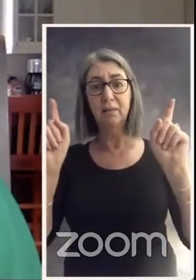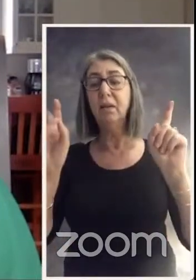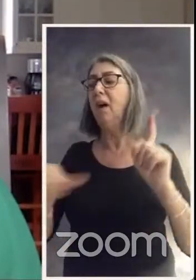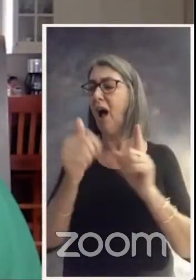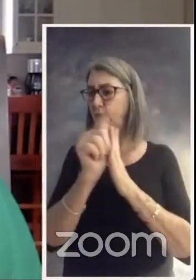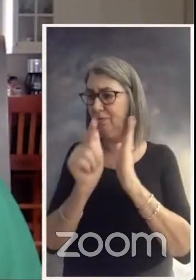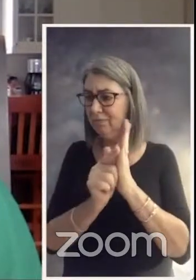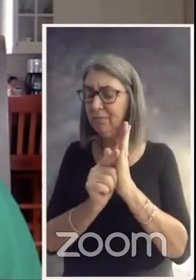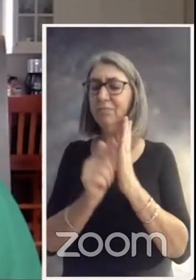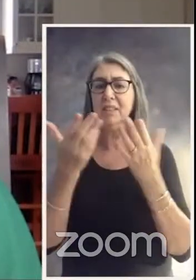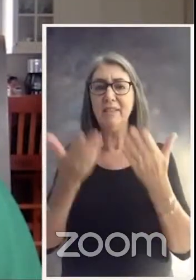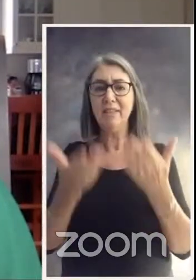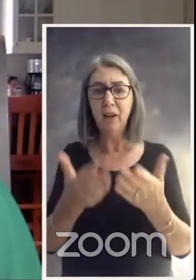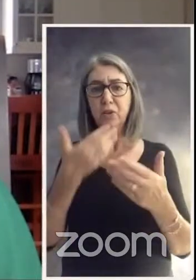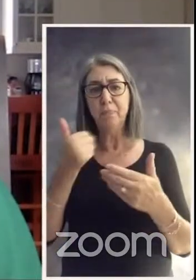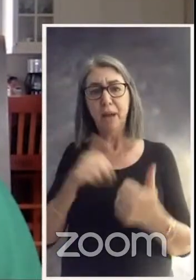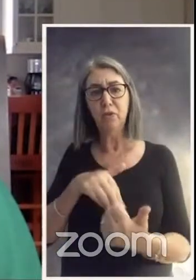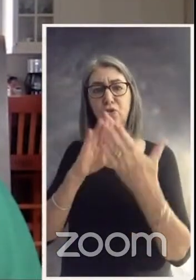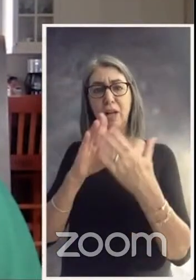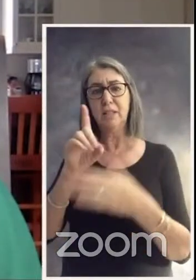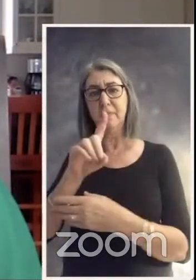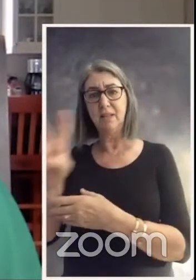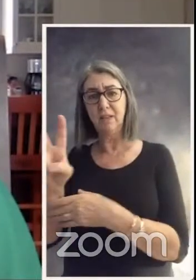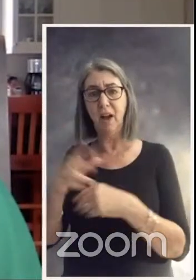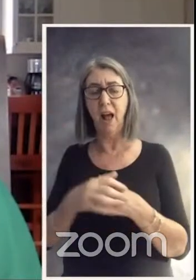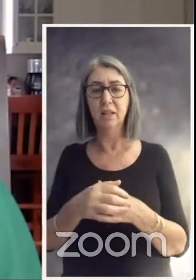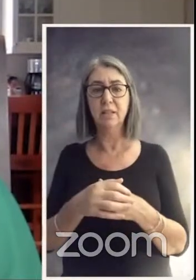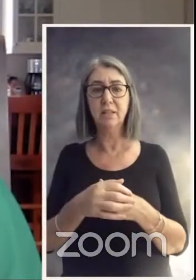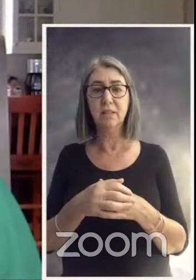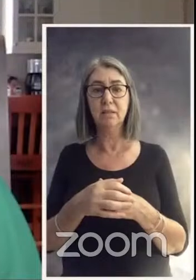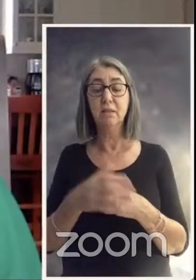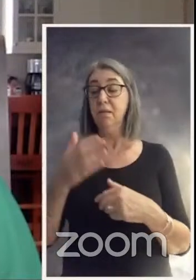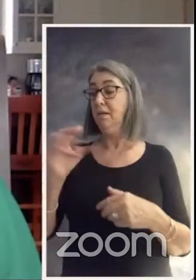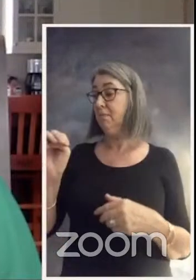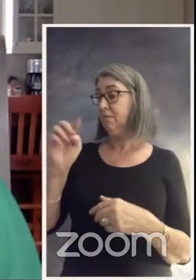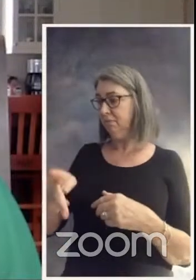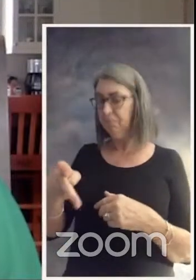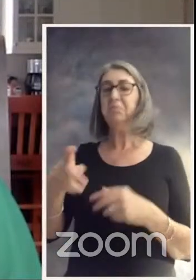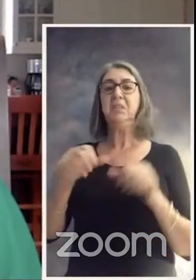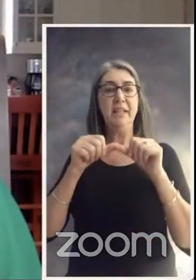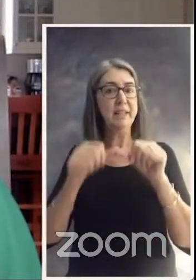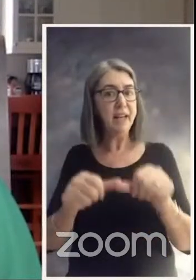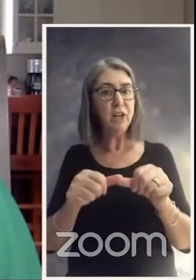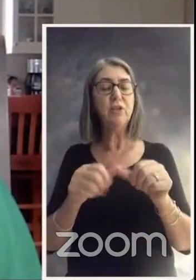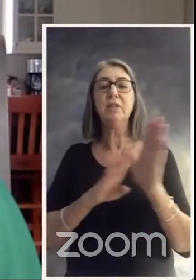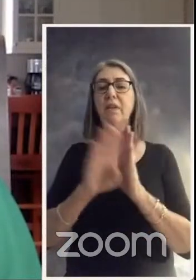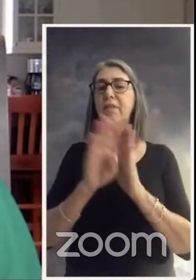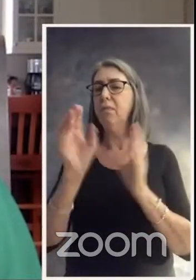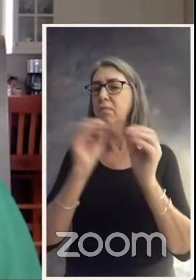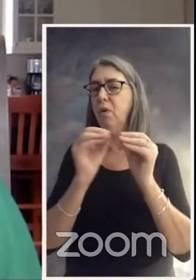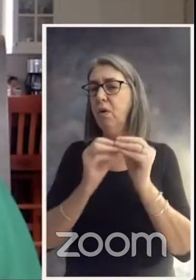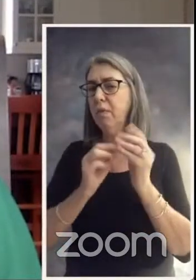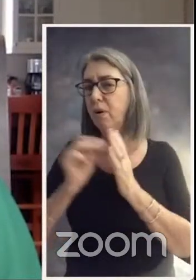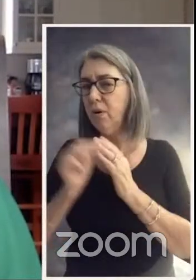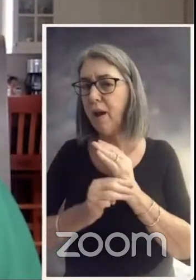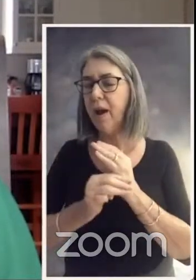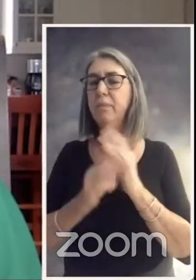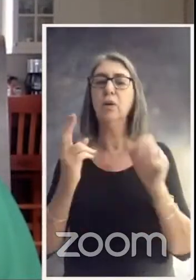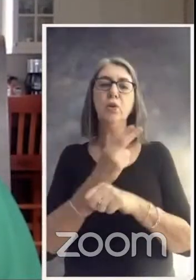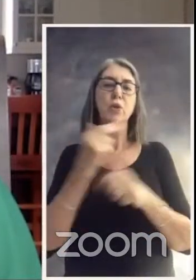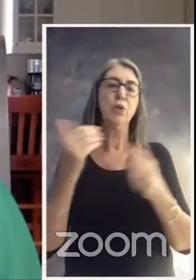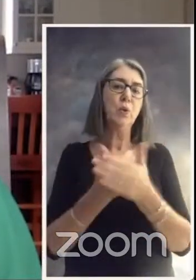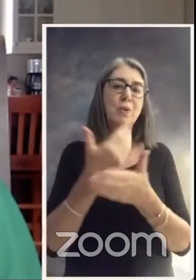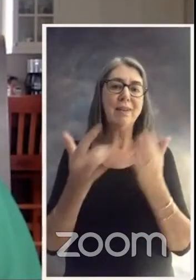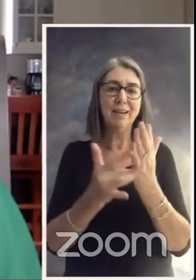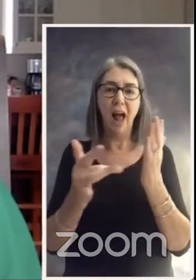Other legislation exists to better address domestic violence. And my sister's place continues to develop more programs using